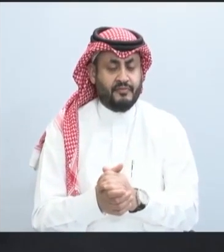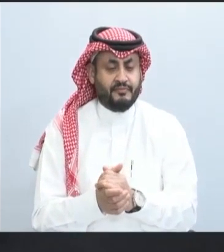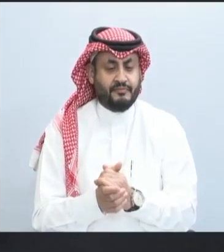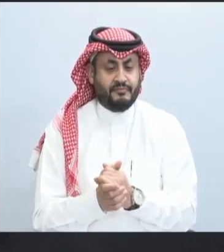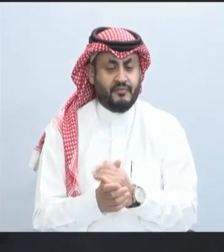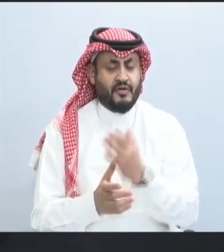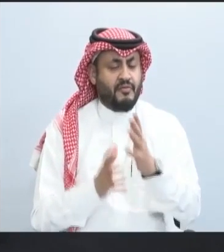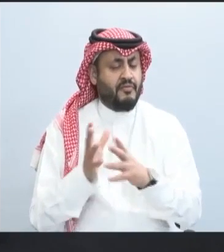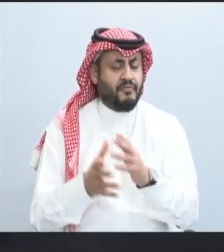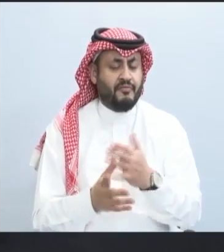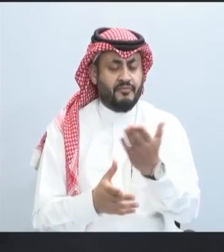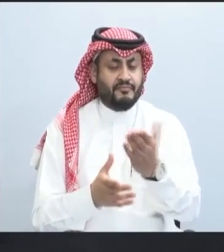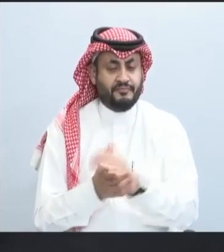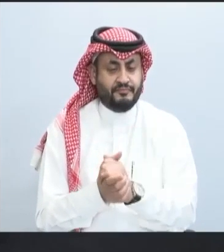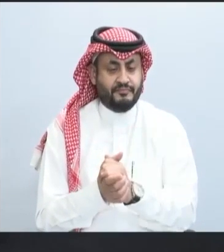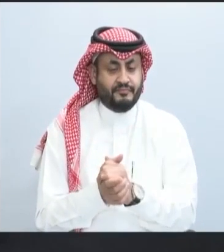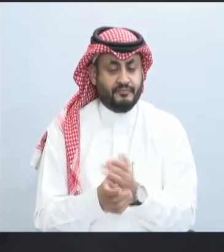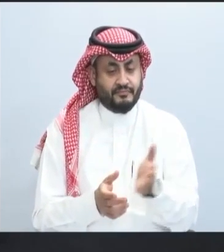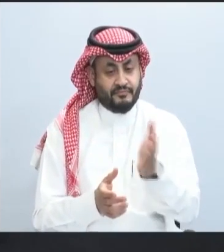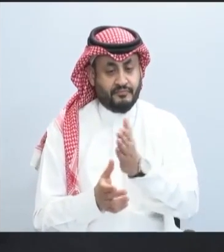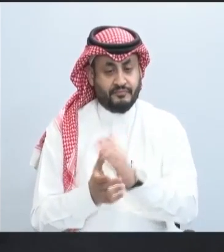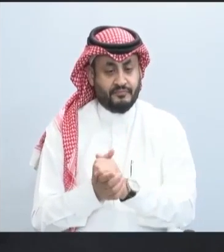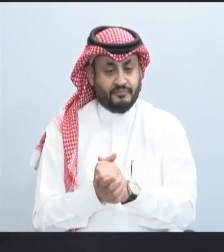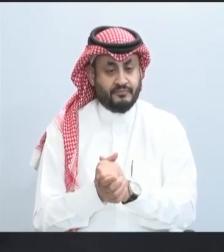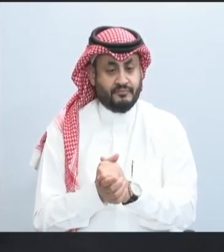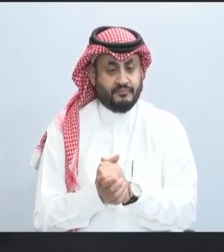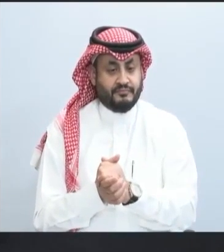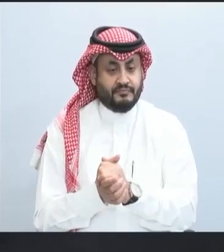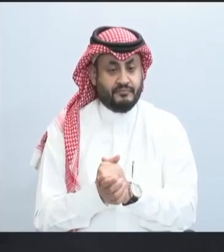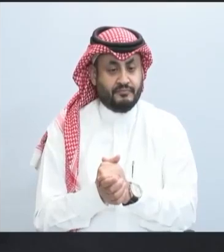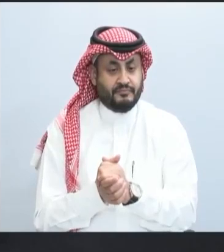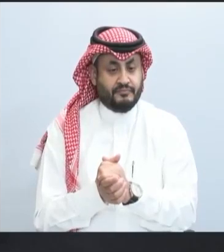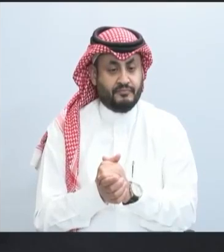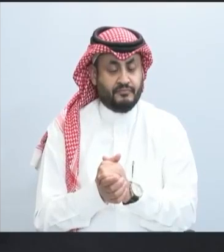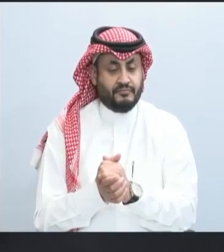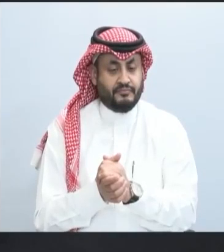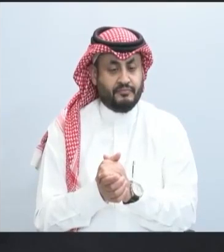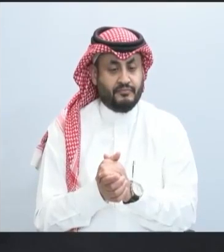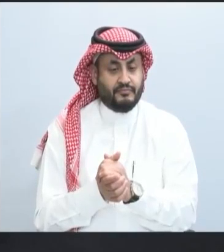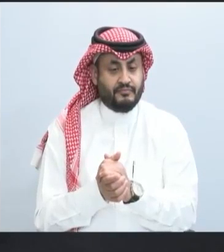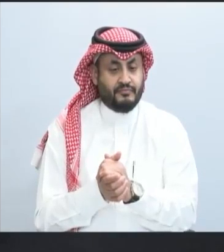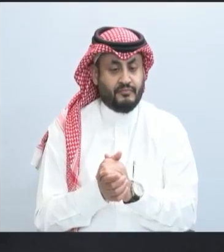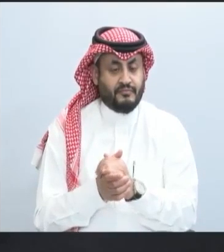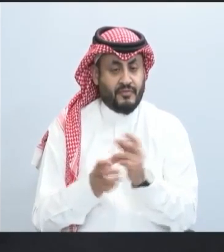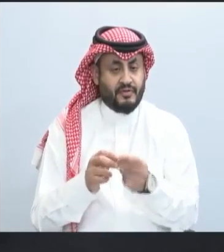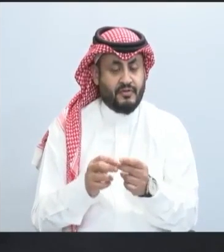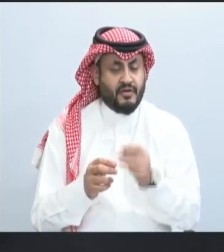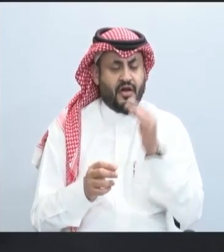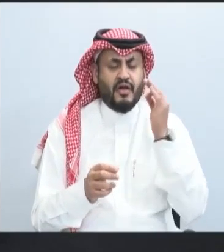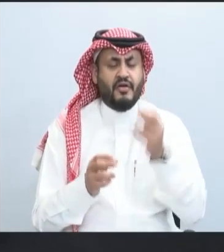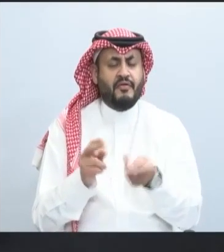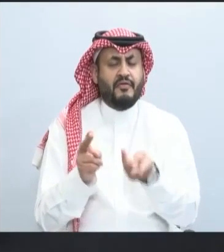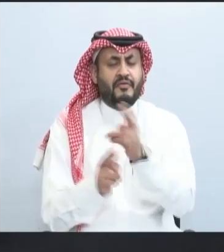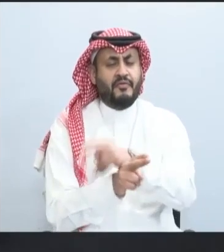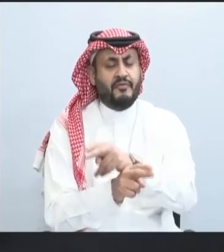ourselves of this story, and then we remind ourselves again, what are the things that we said that